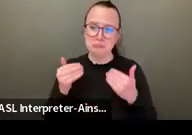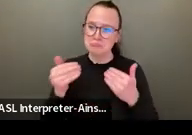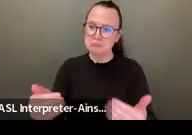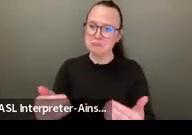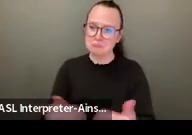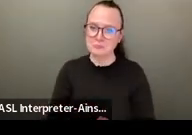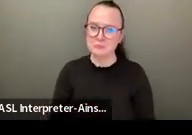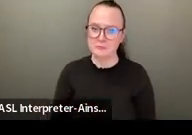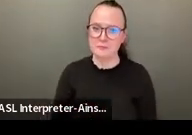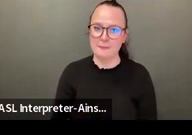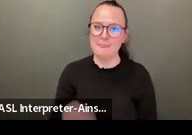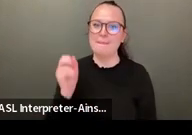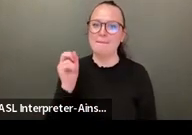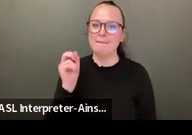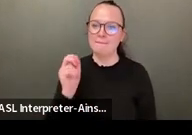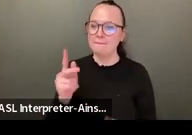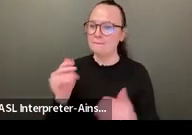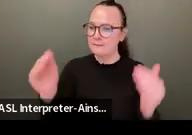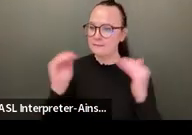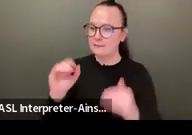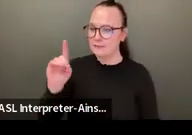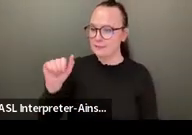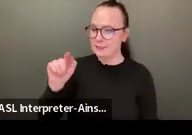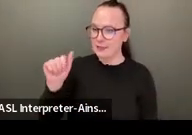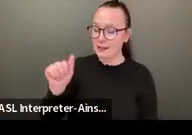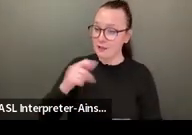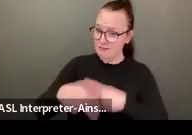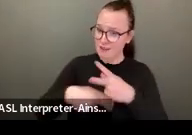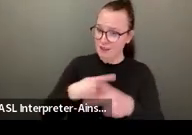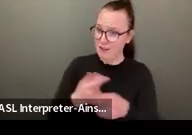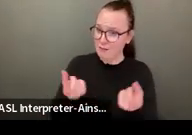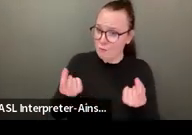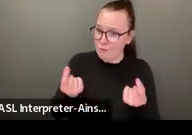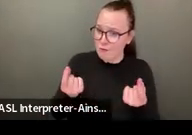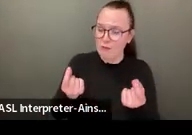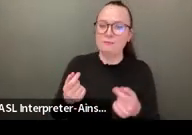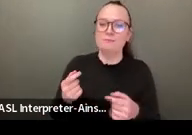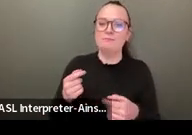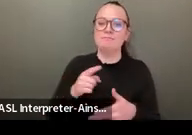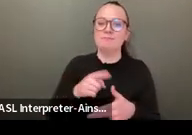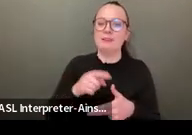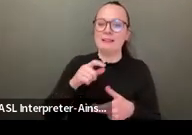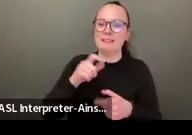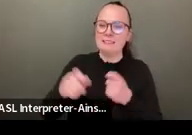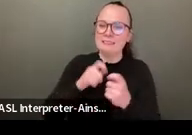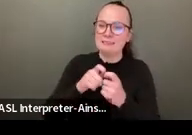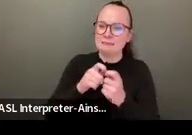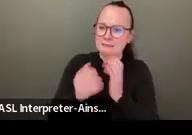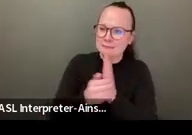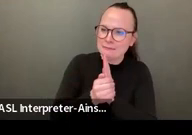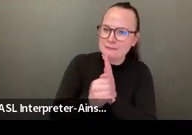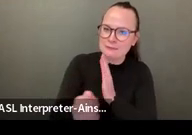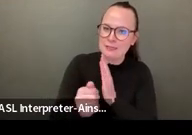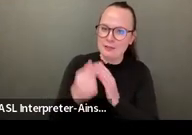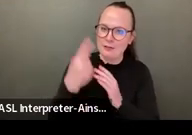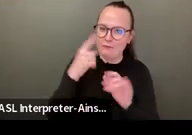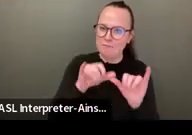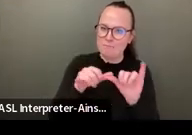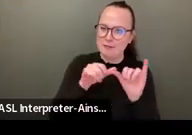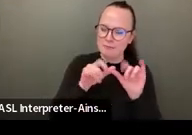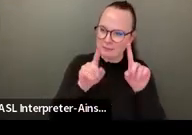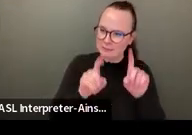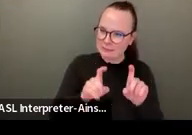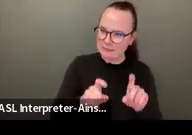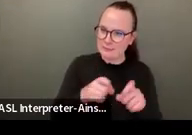All right, so what kind of data can you use? You can use skill-specific measurements or assessments. Make sure you're pulling the